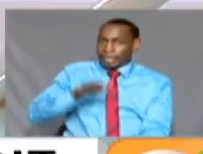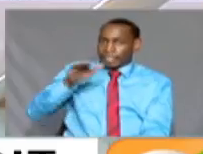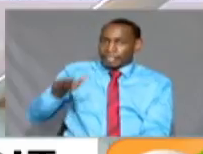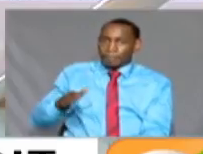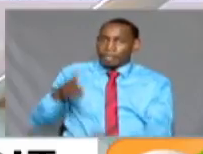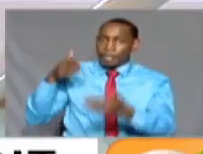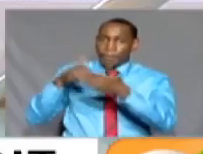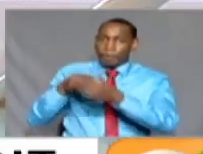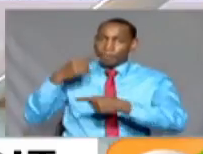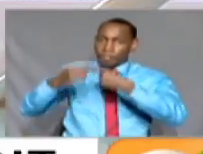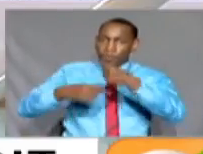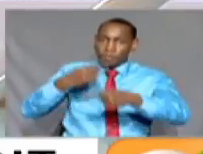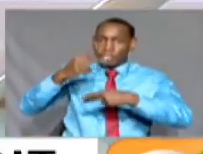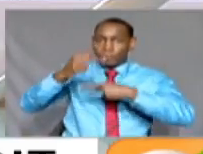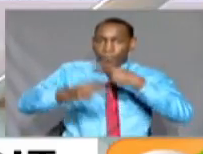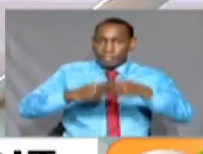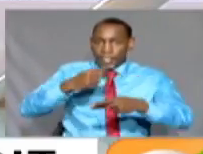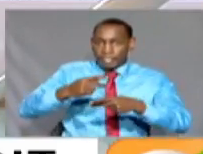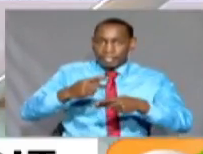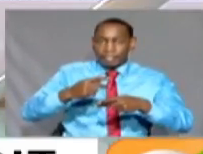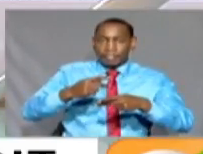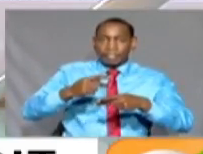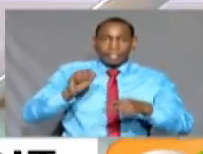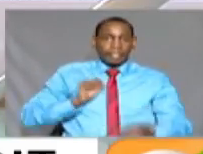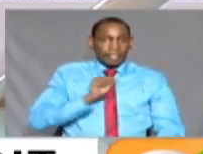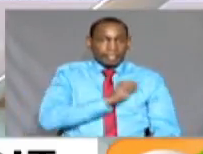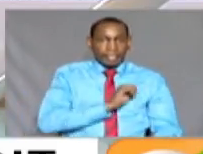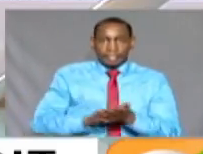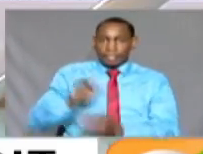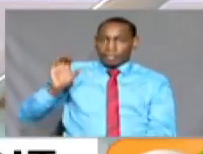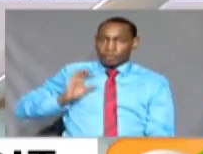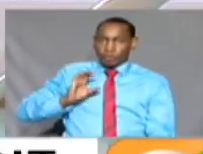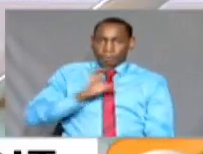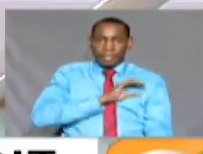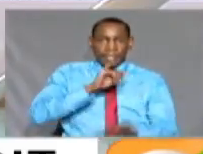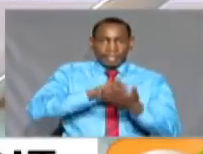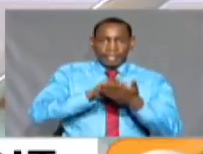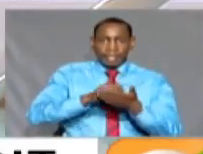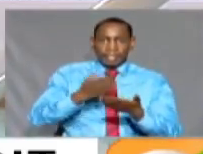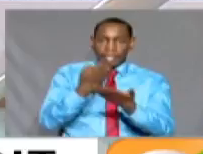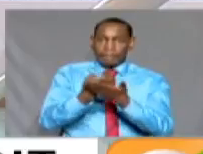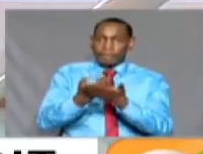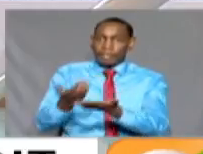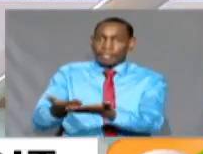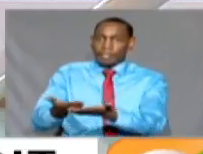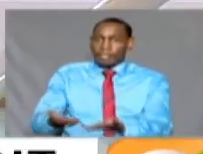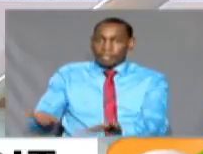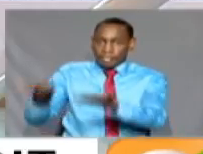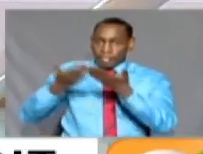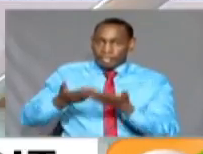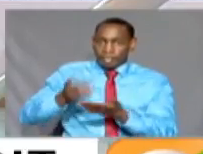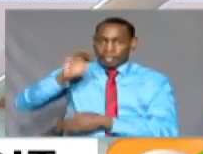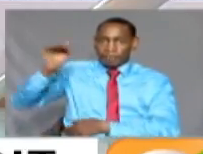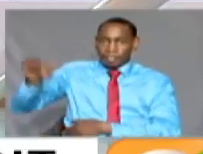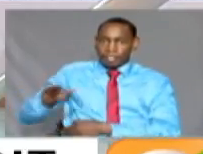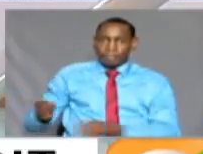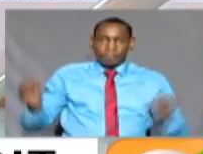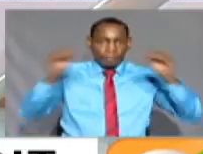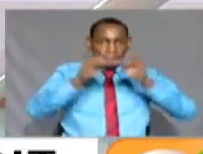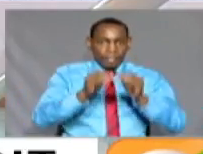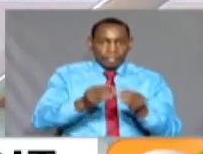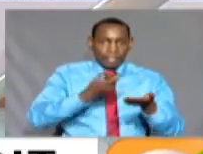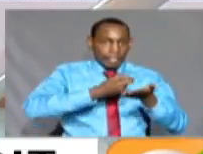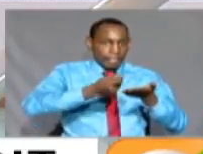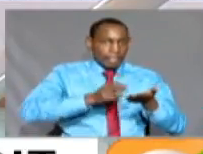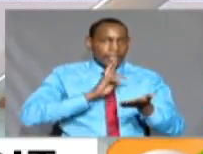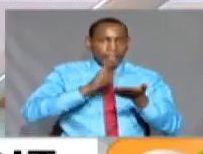barred from transmitting its proceedings to the Senate. The committee, that has only taken evidence from the county assembly, will now retreat to draft its